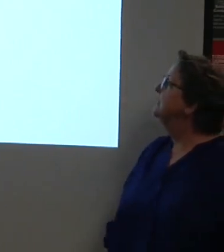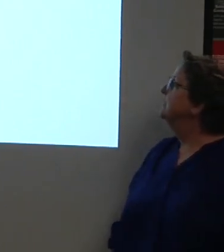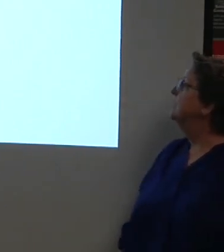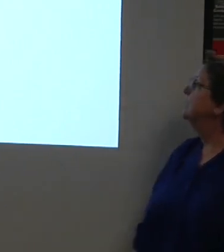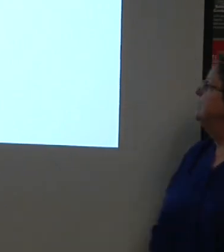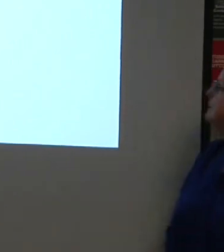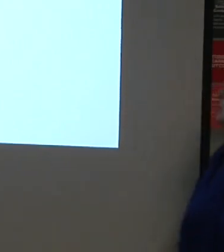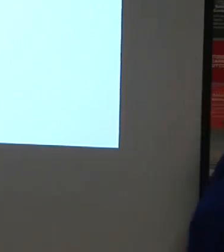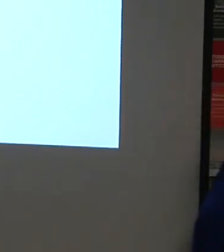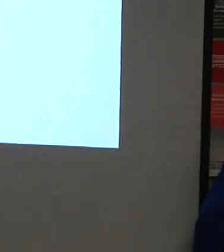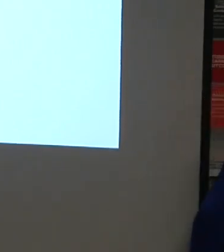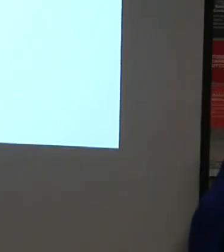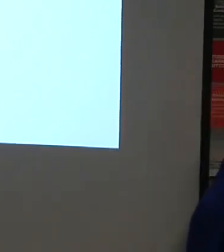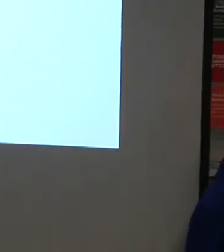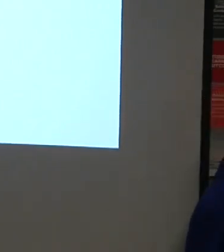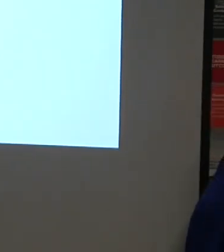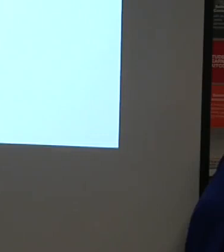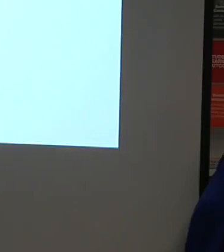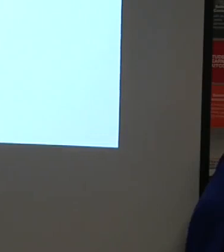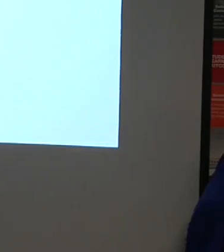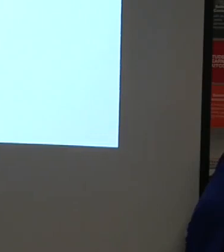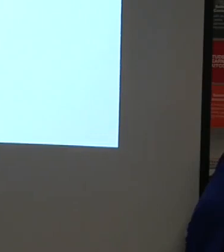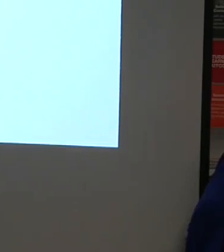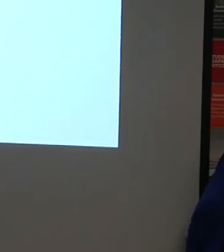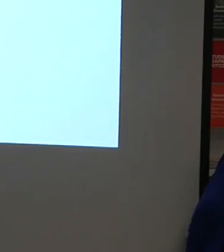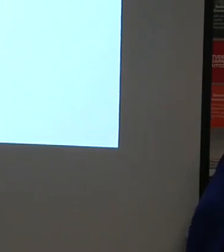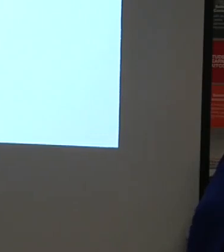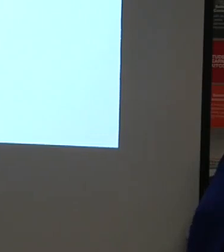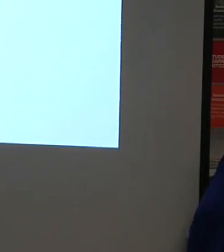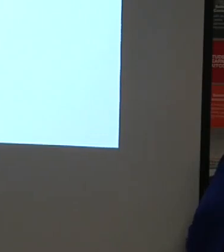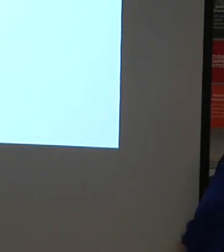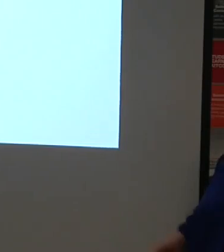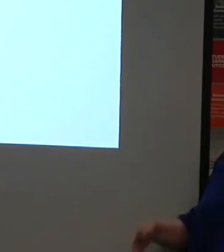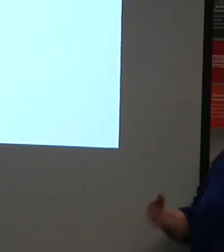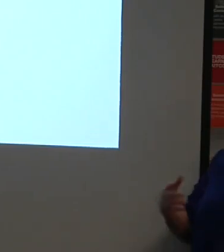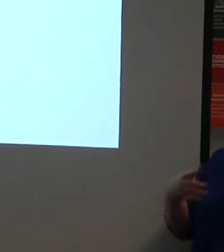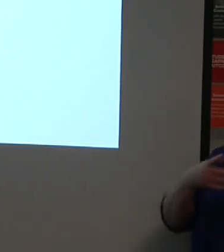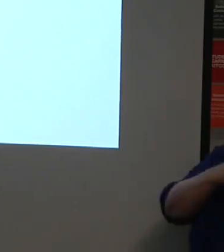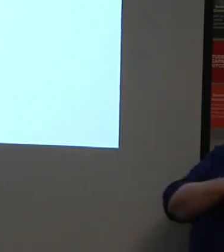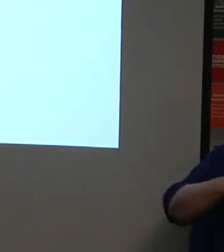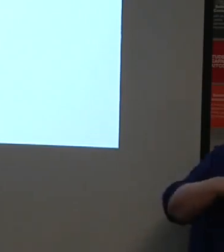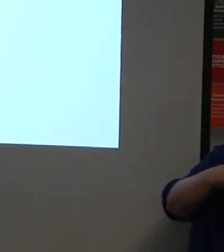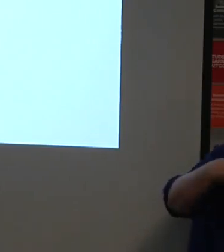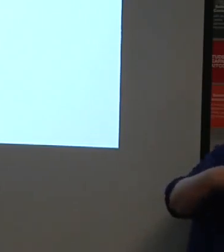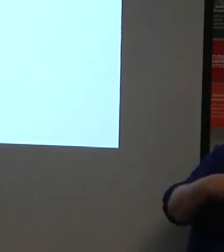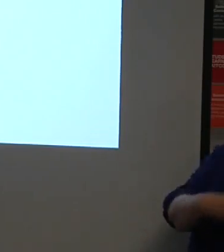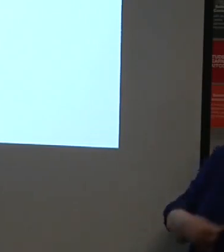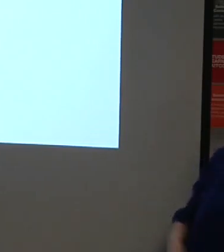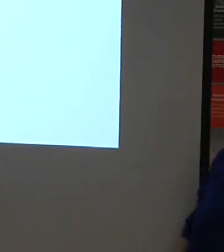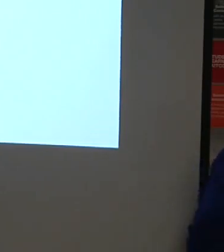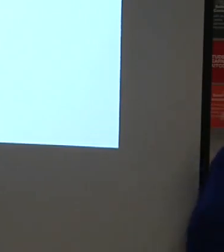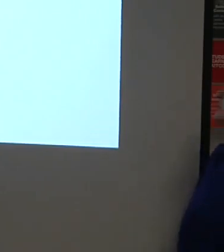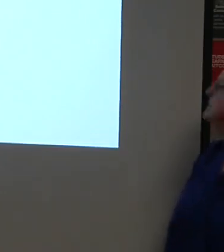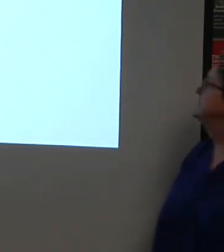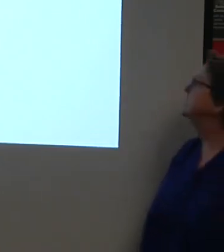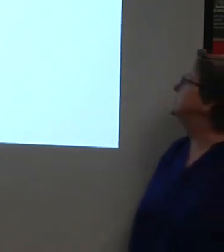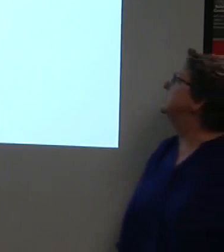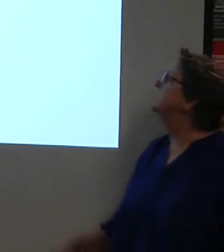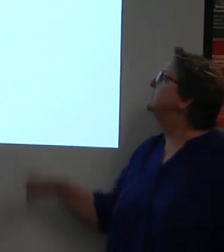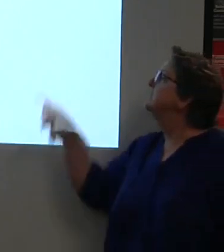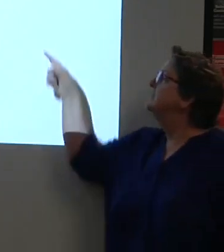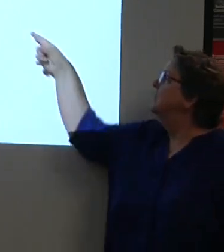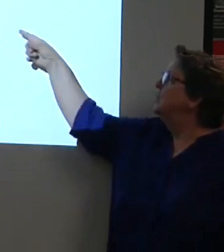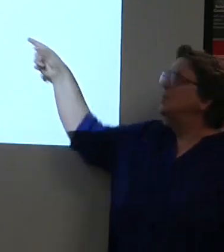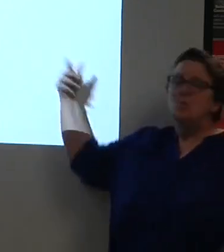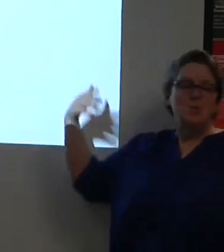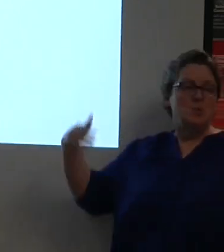All right, so some of the strengths, and we'll go through examples again, but to think about conceptually is that it's really focused on